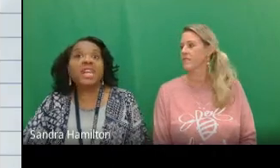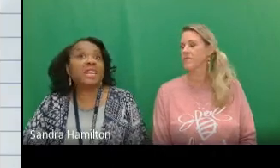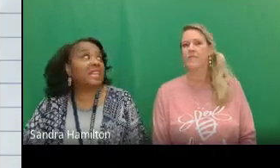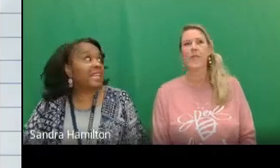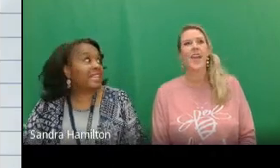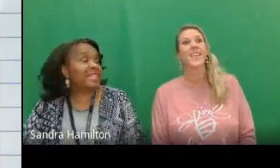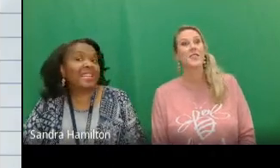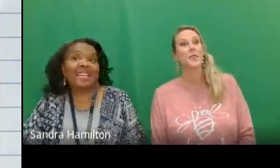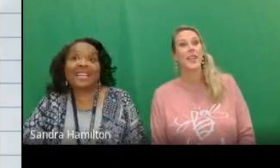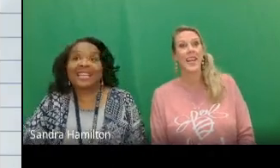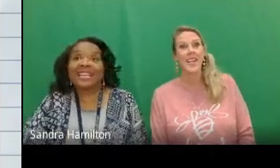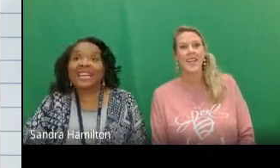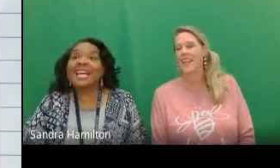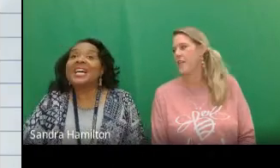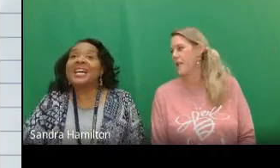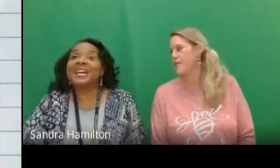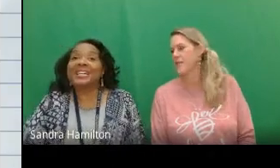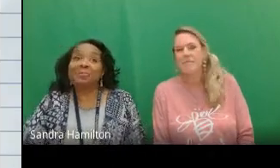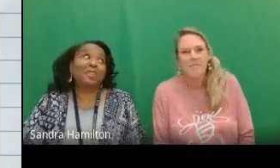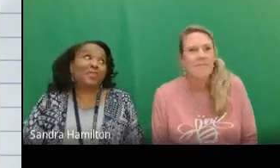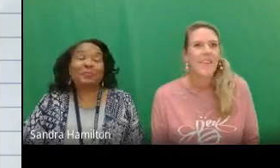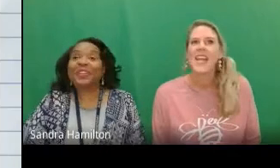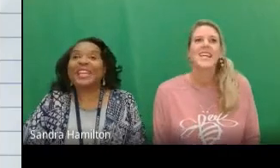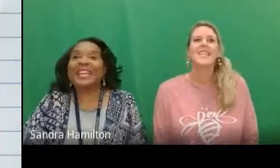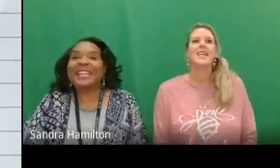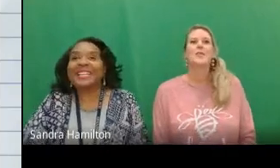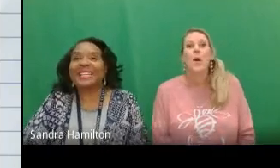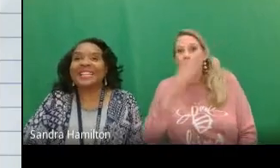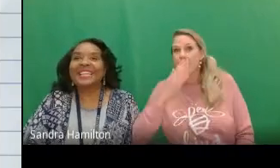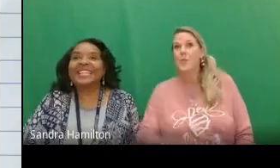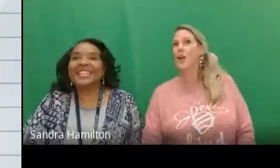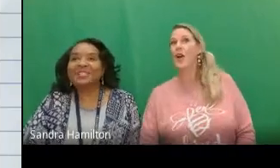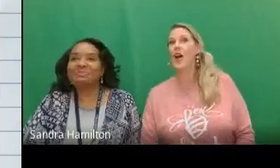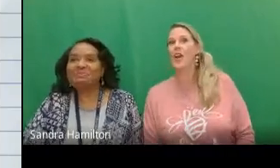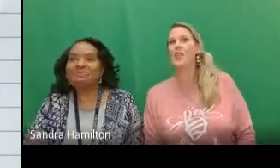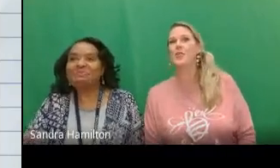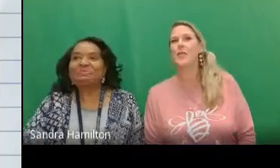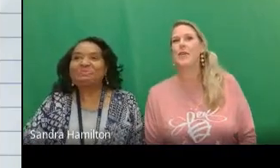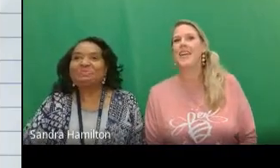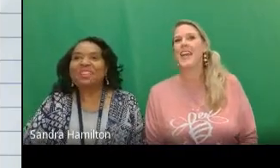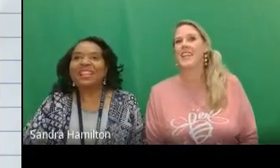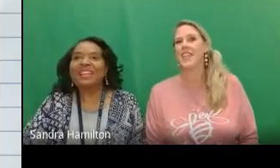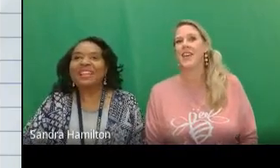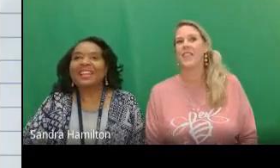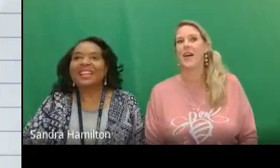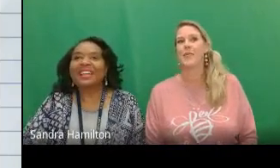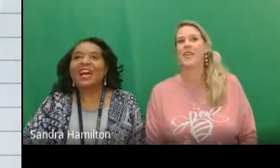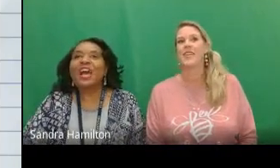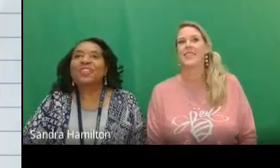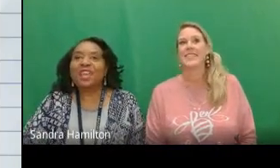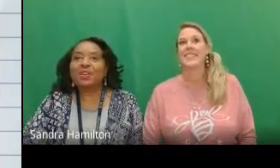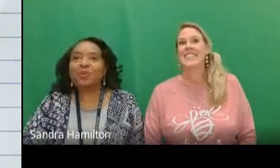melt in the heat. That's really neat. I love M&M's. Me too. Today's quote is work hard, dream big, and never give